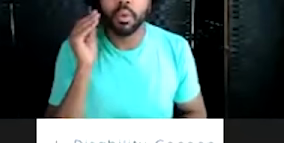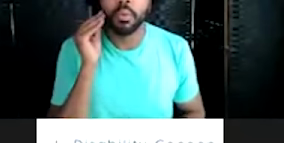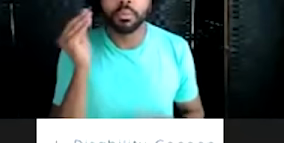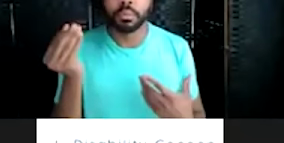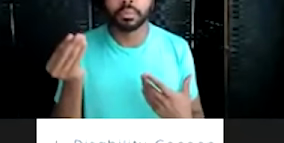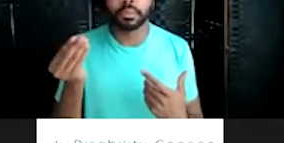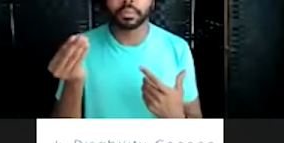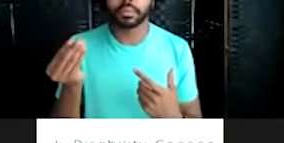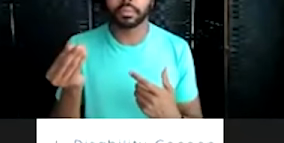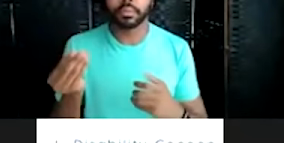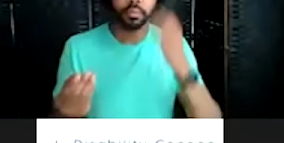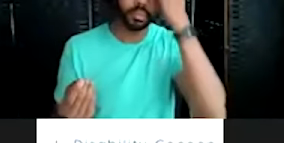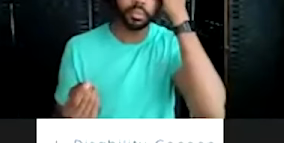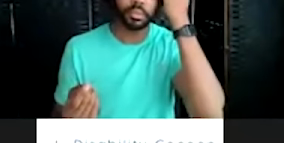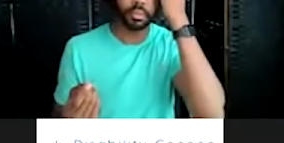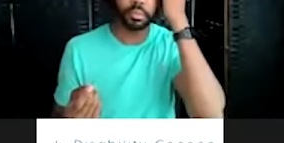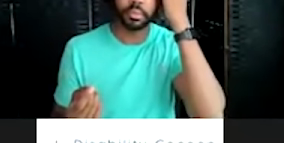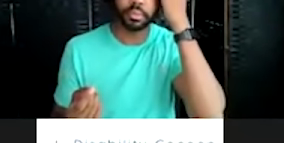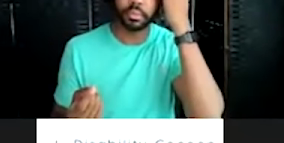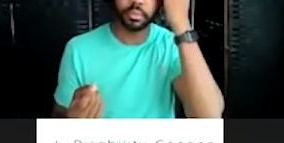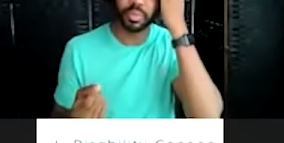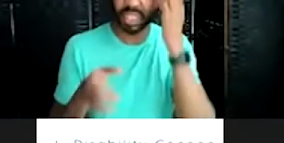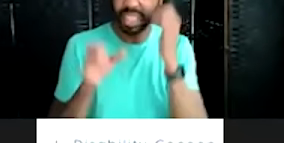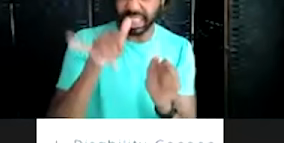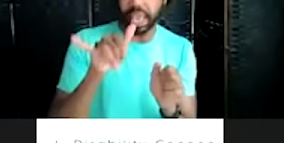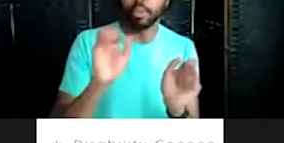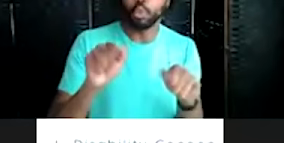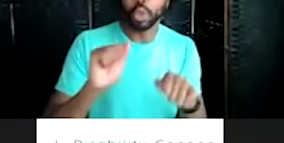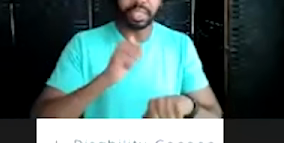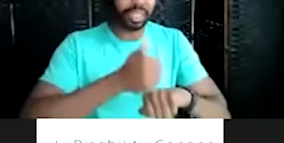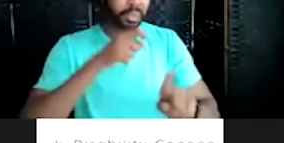are the same things that you can set up this device to do for you.